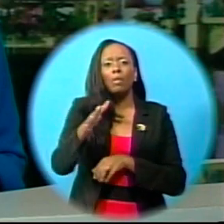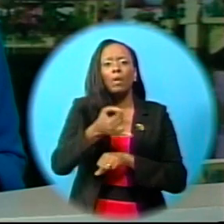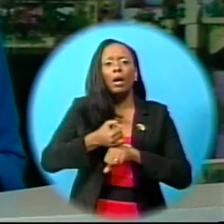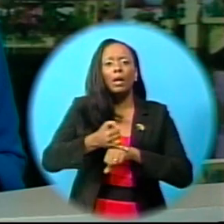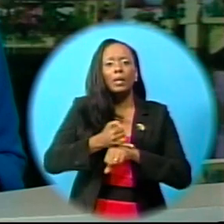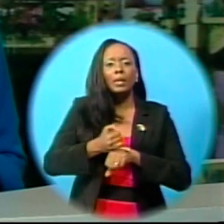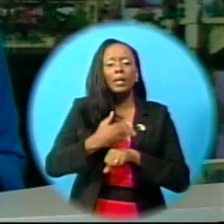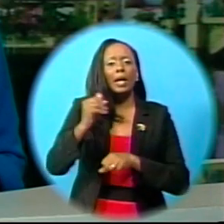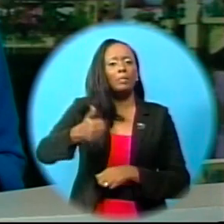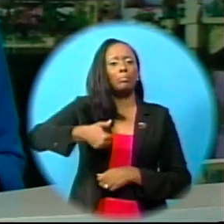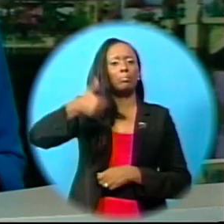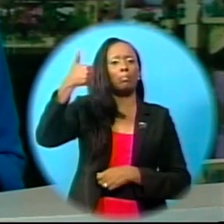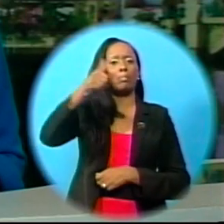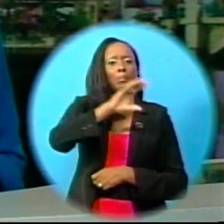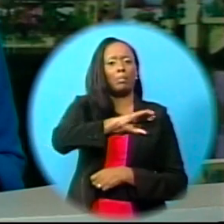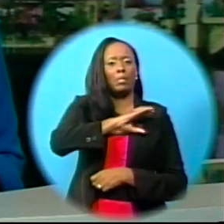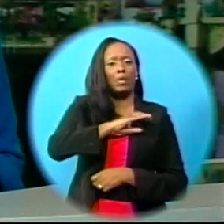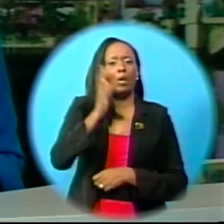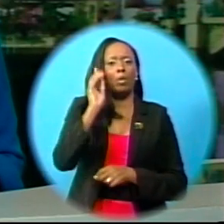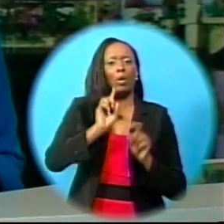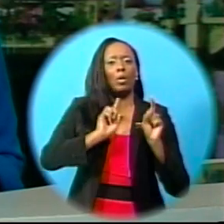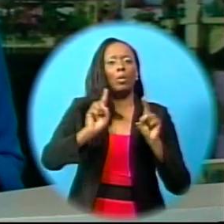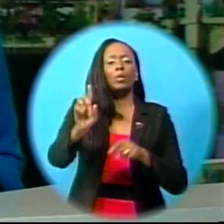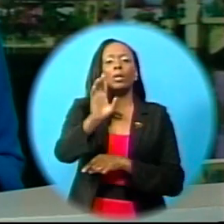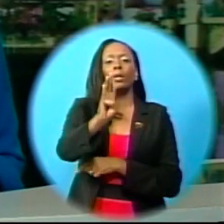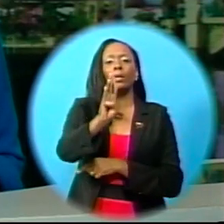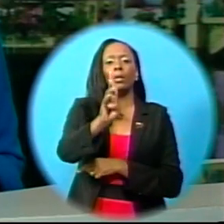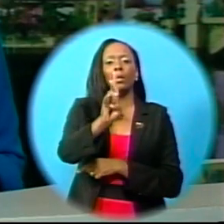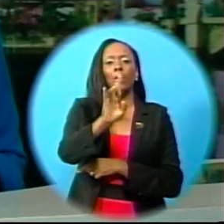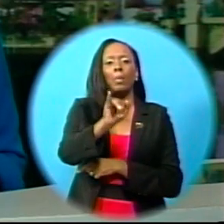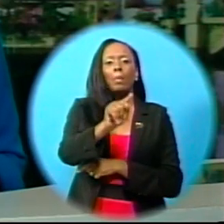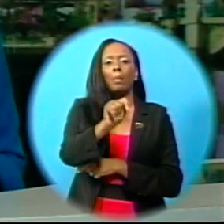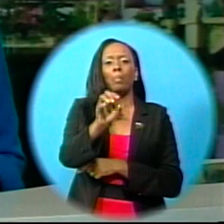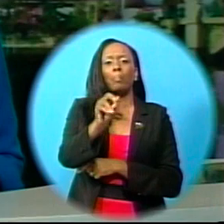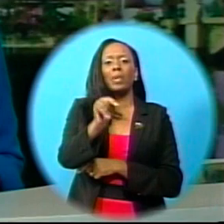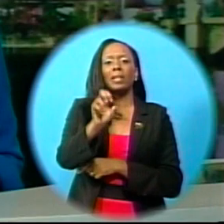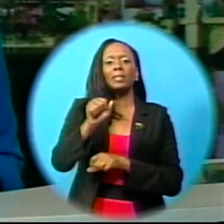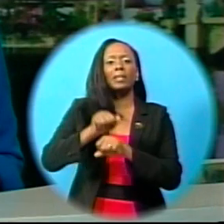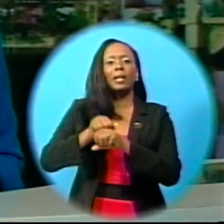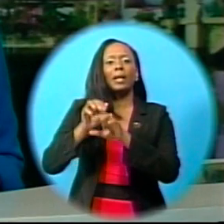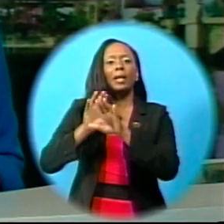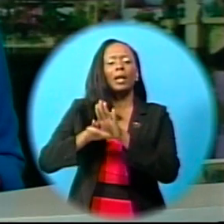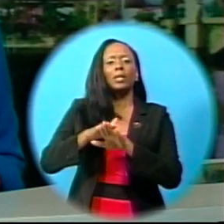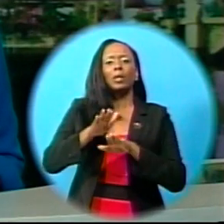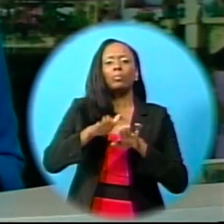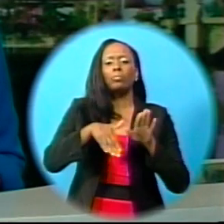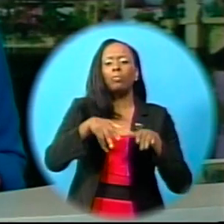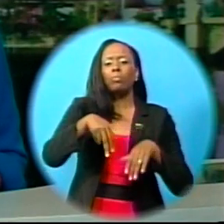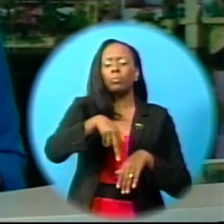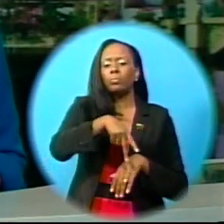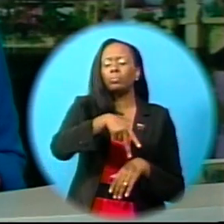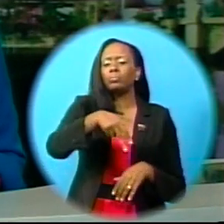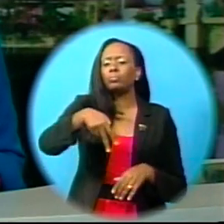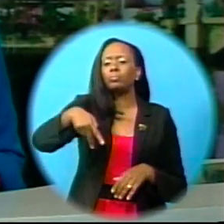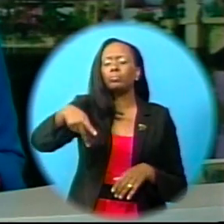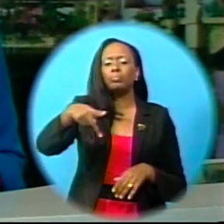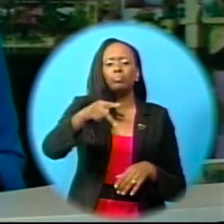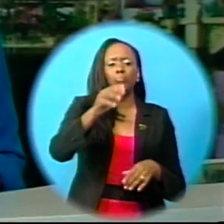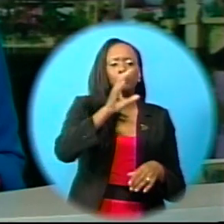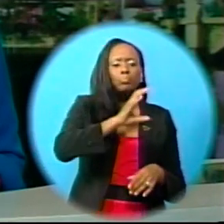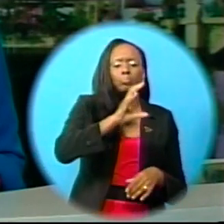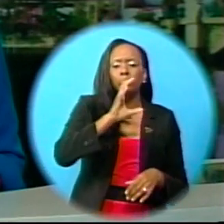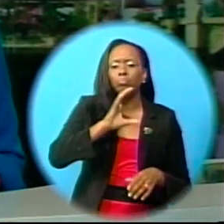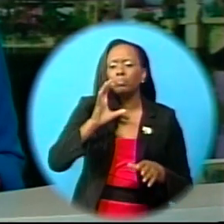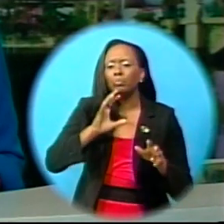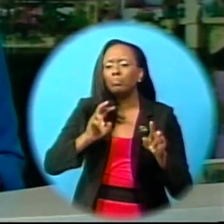Police Force will take to the Britons Hill community for a walkthrough to reassure residents of their safety. The shootings resulted in